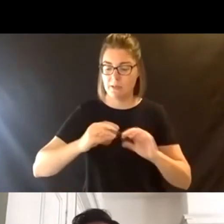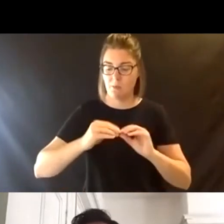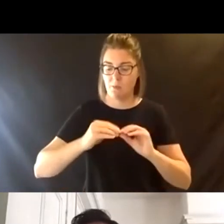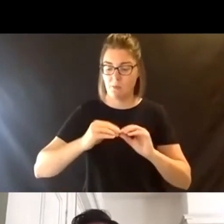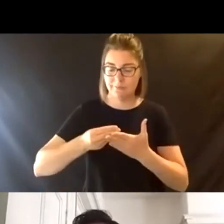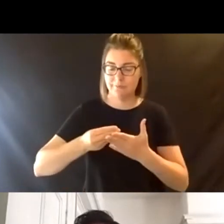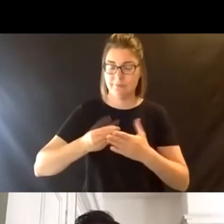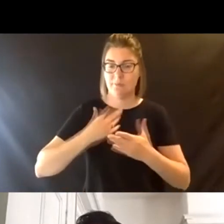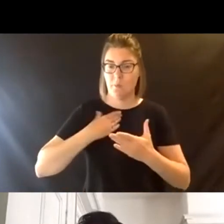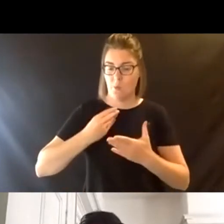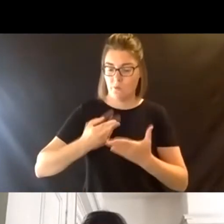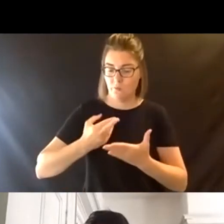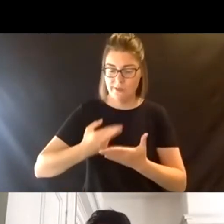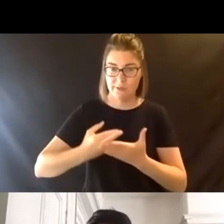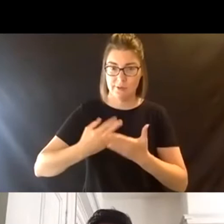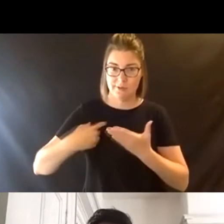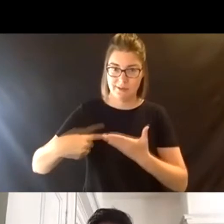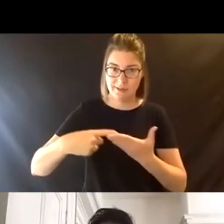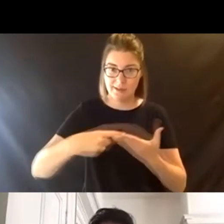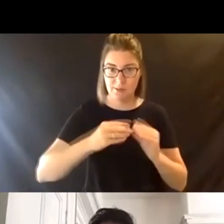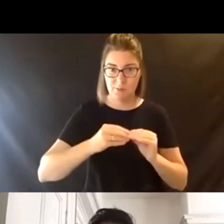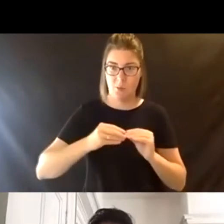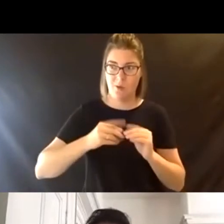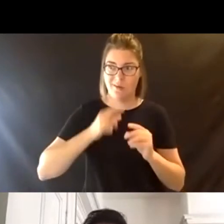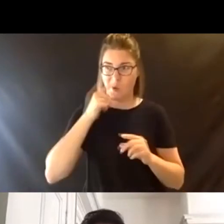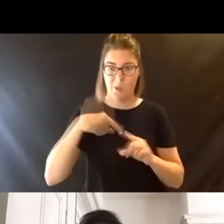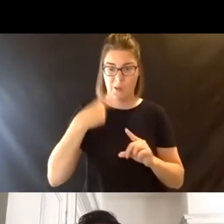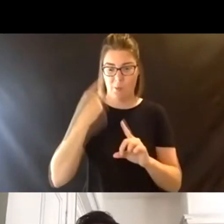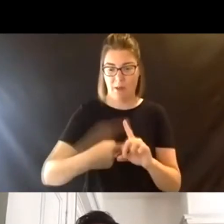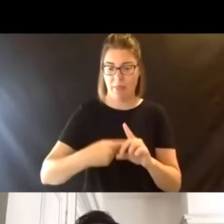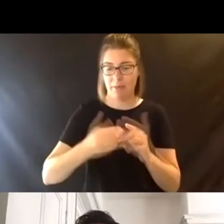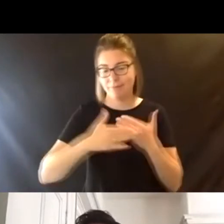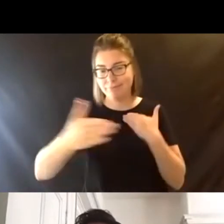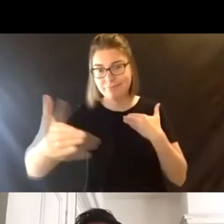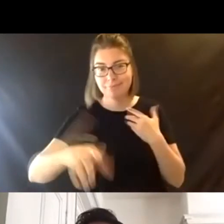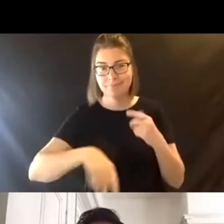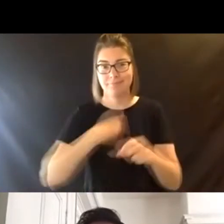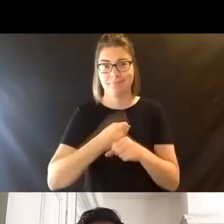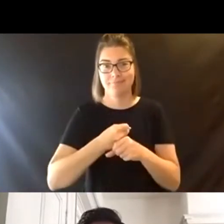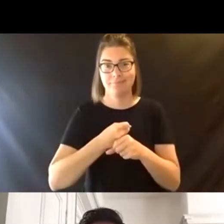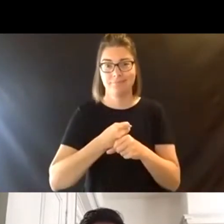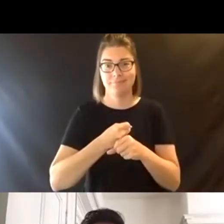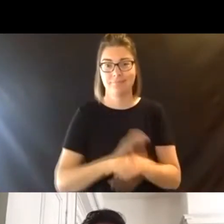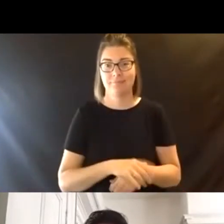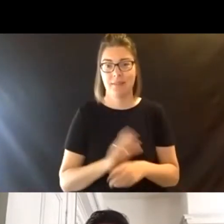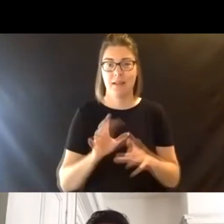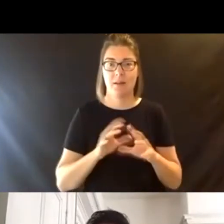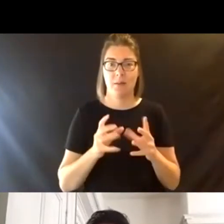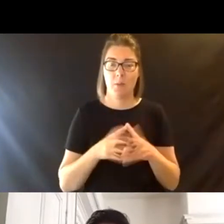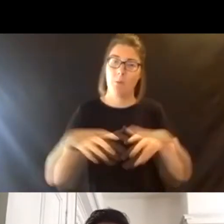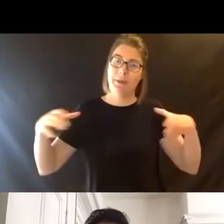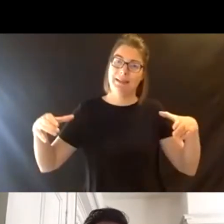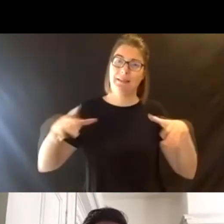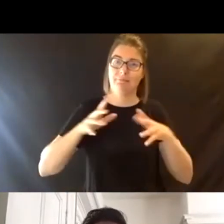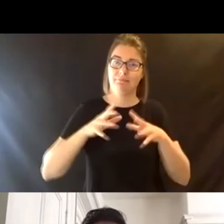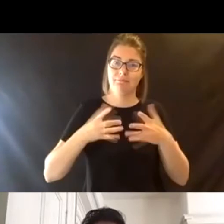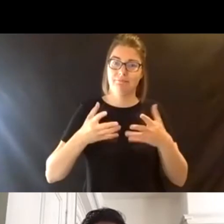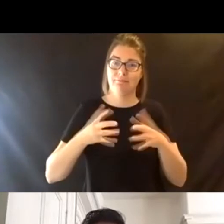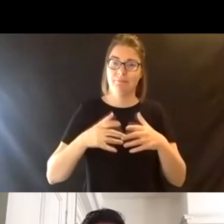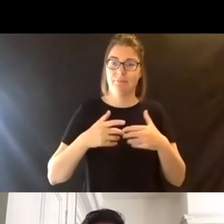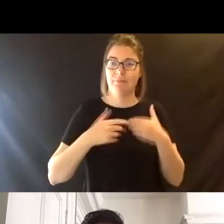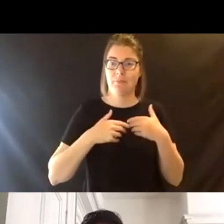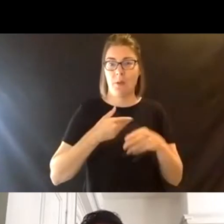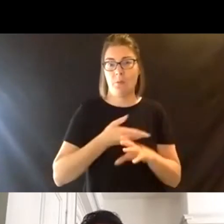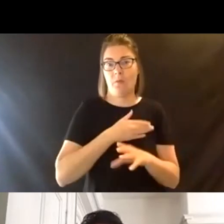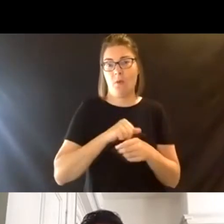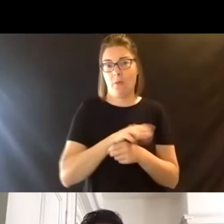these conversations throughout the year and in sort of a bigger format. I love, pre-pandemic, I loved going